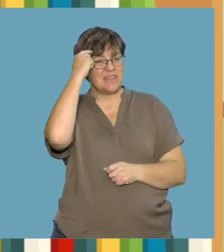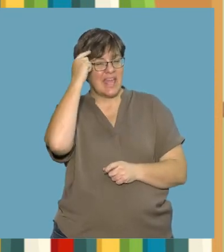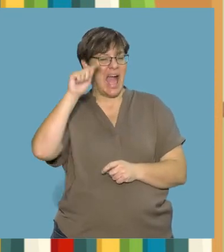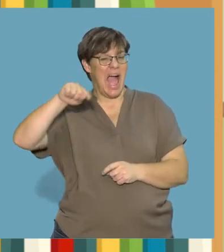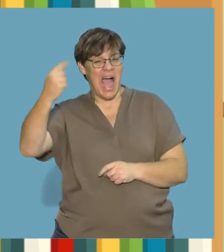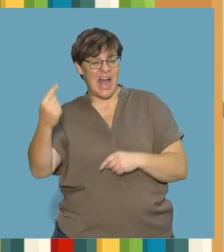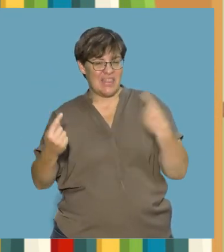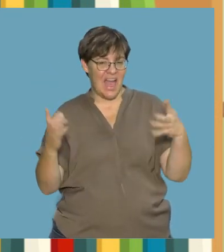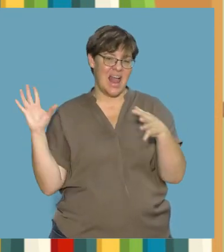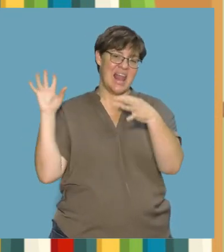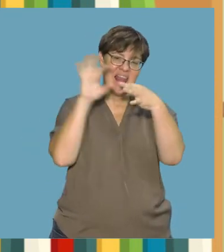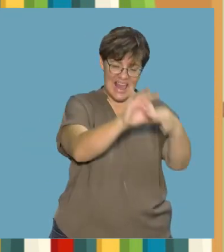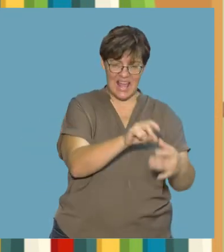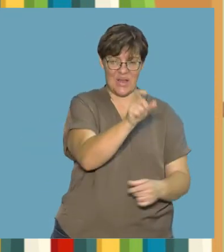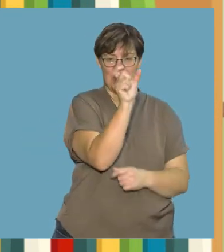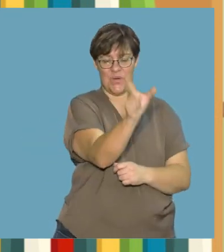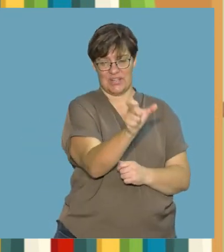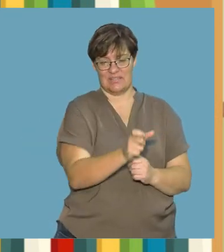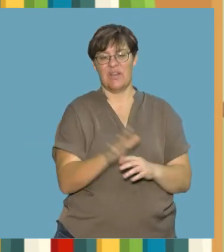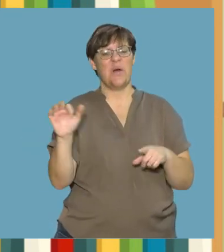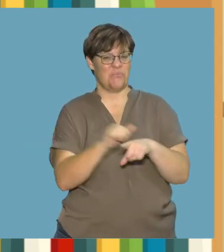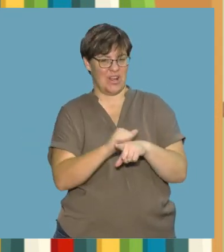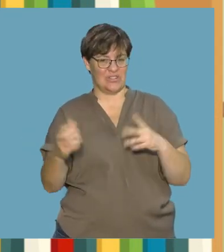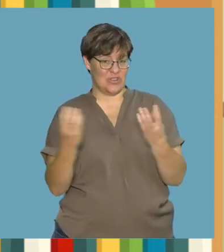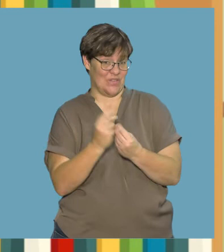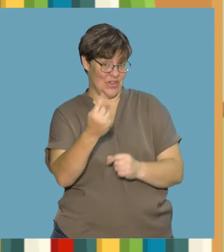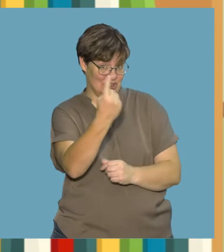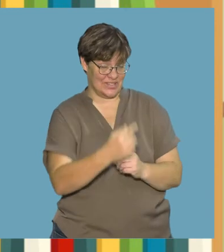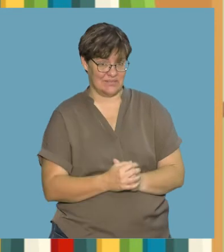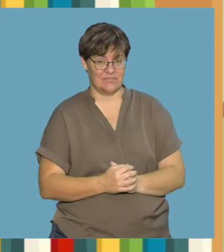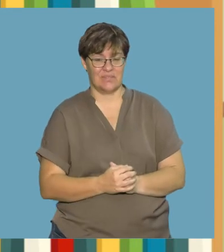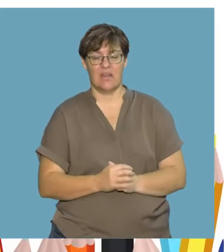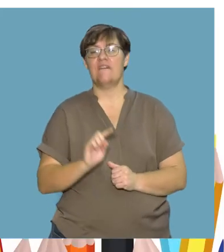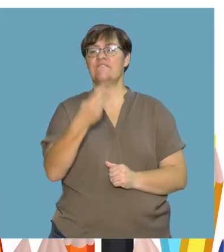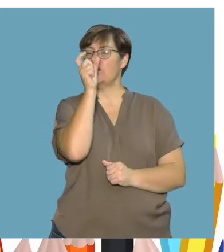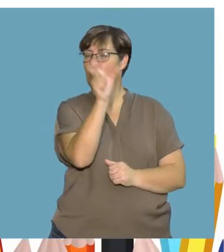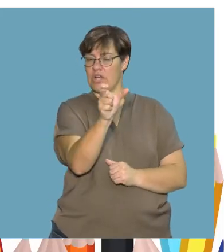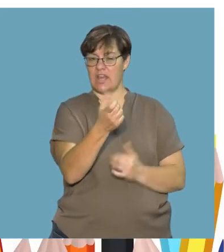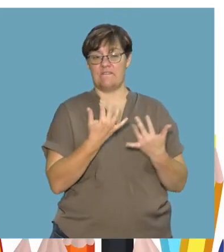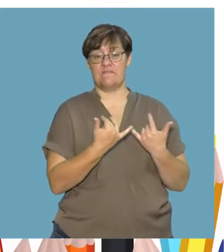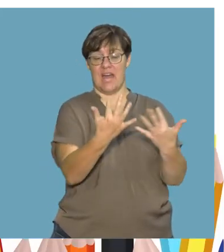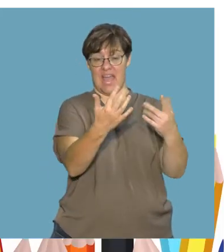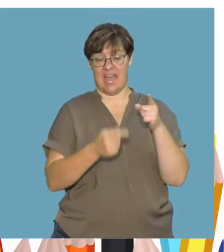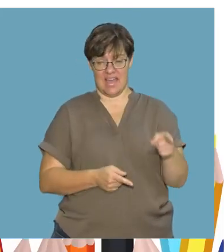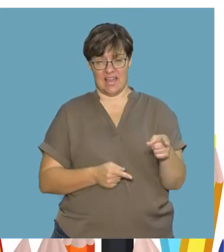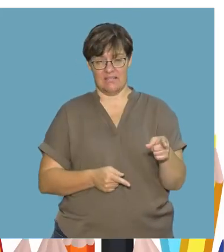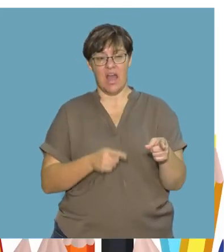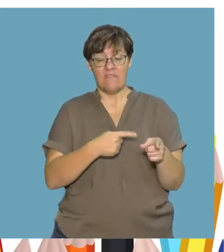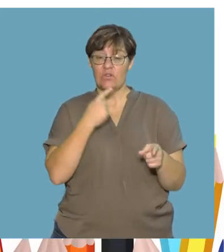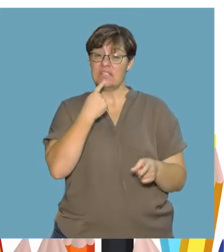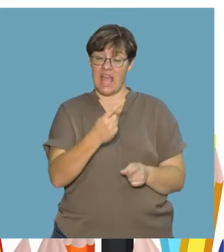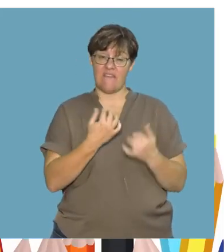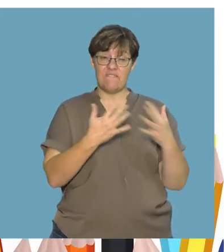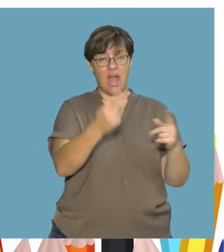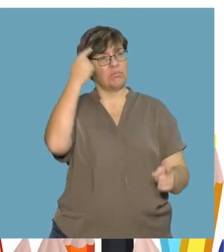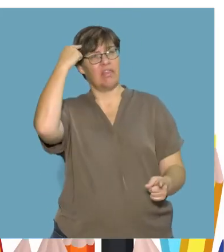linked to that word. Let's practice together first. The first word is fire. What do you think about when you hear the